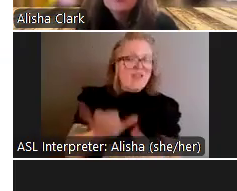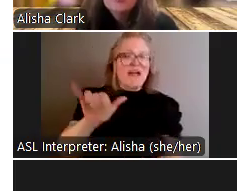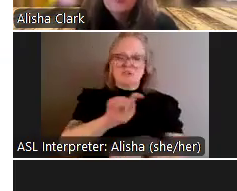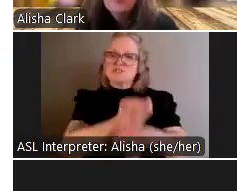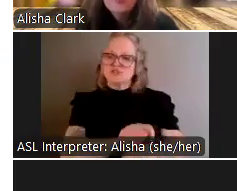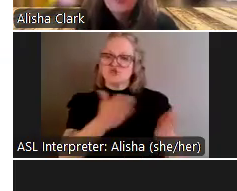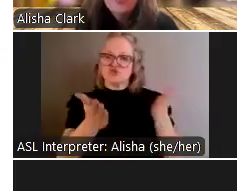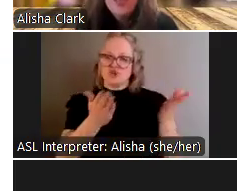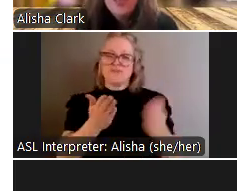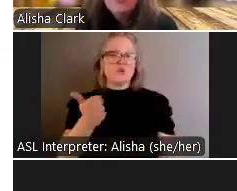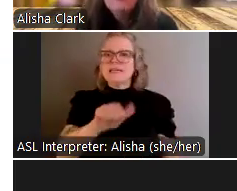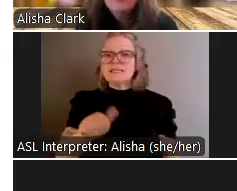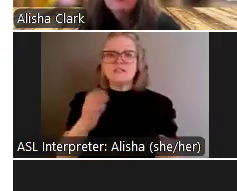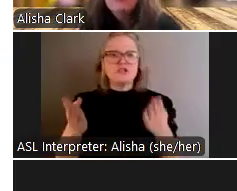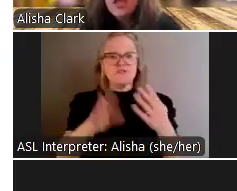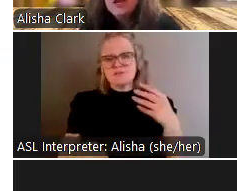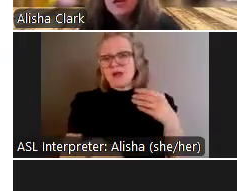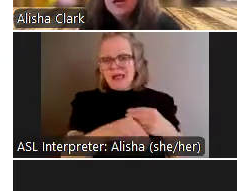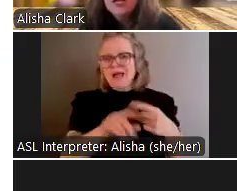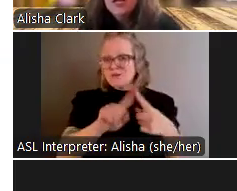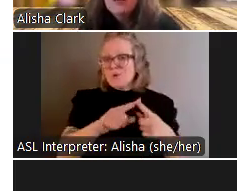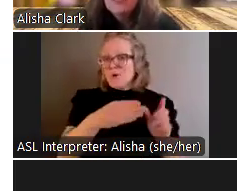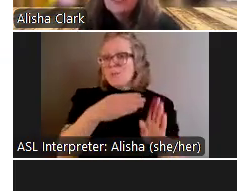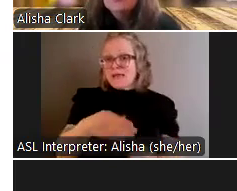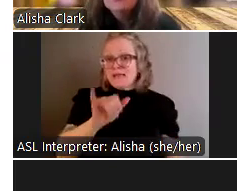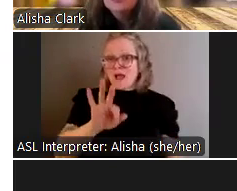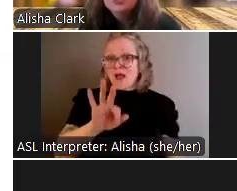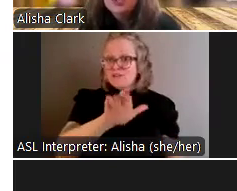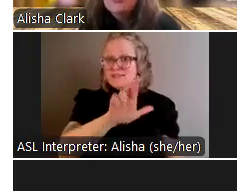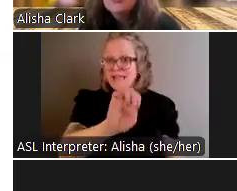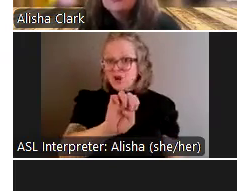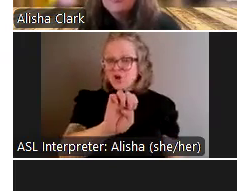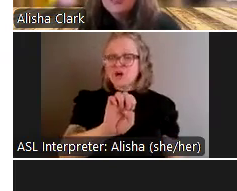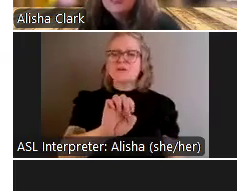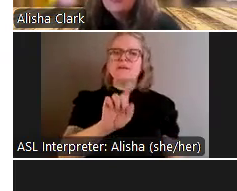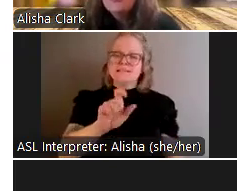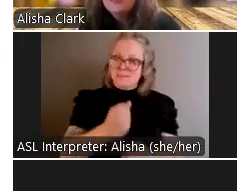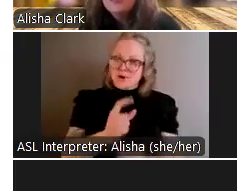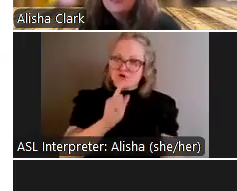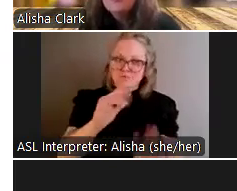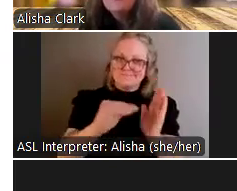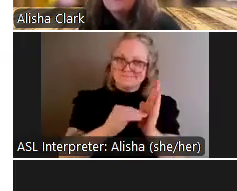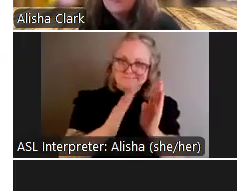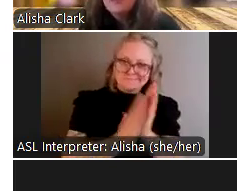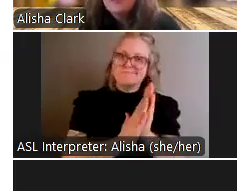that are put on a plan of care needs to ensure that is meeting